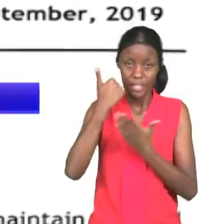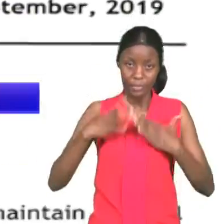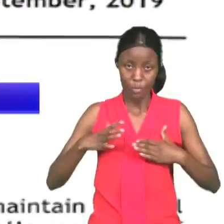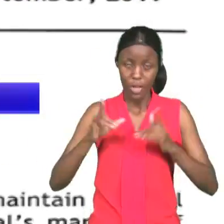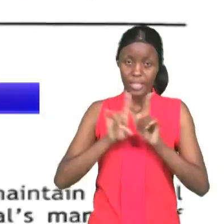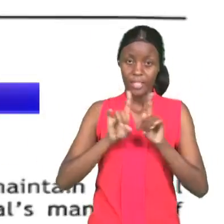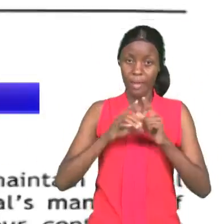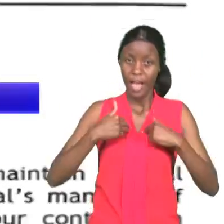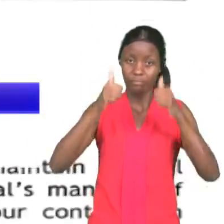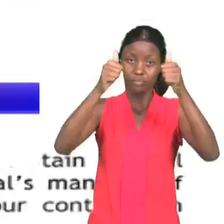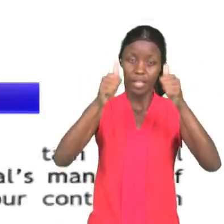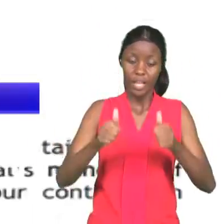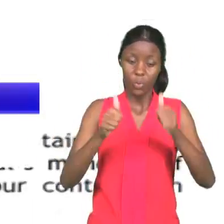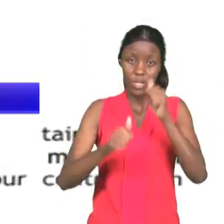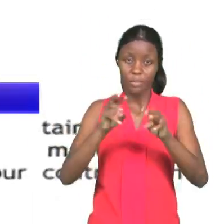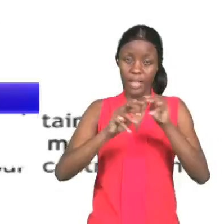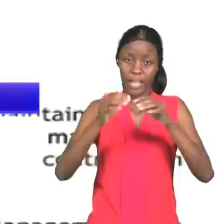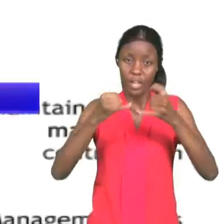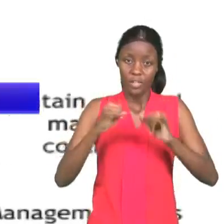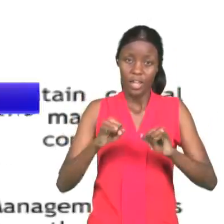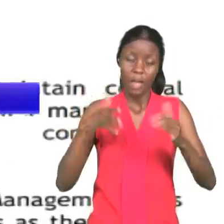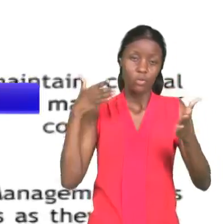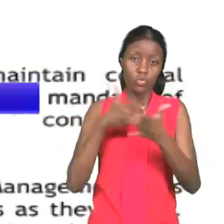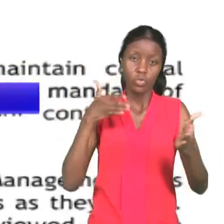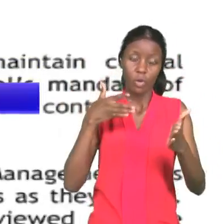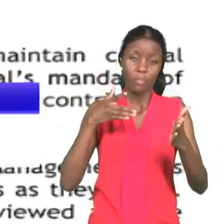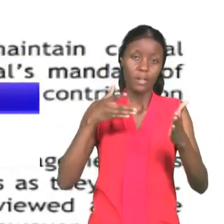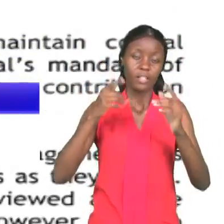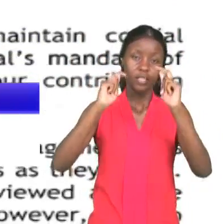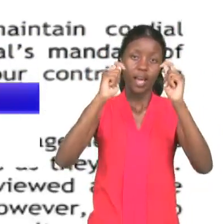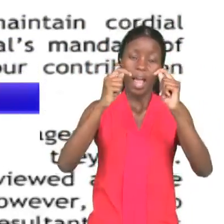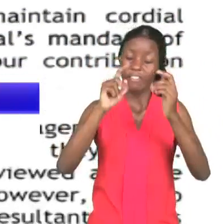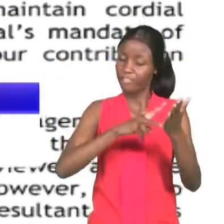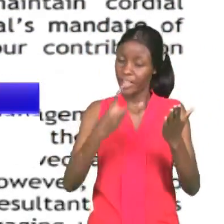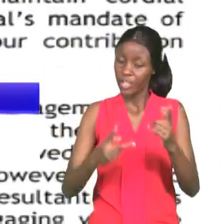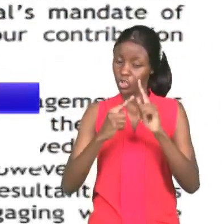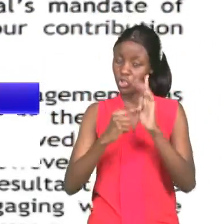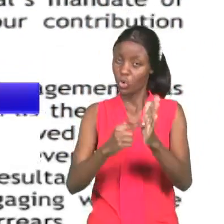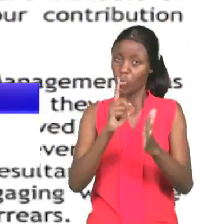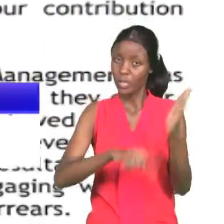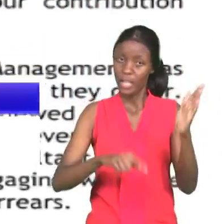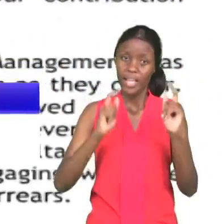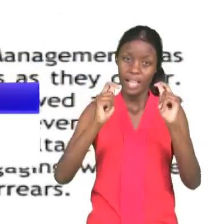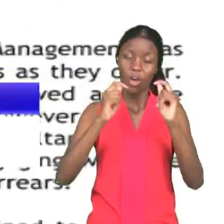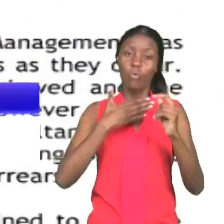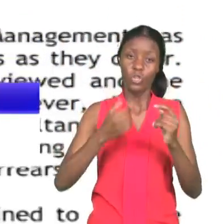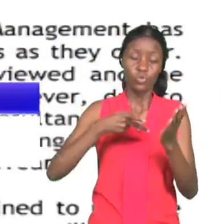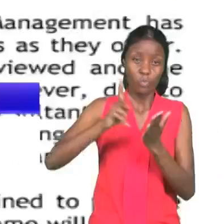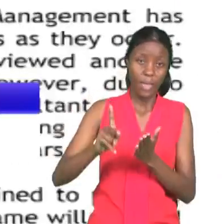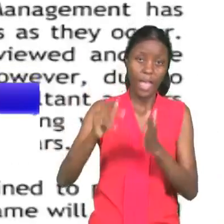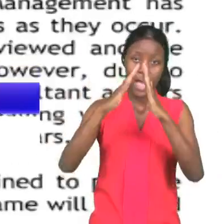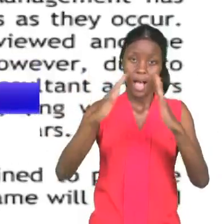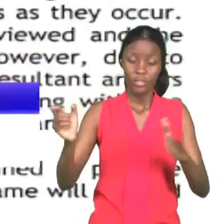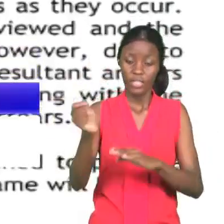showing tactics that the management was trying to use to stop workers from going on strike but failed shows how the management promises to pay house allowance arrears together